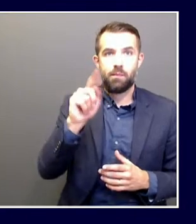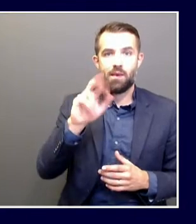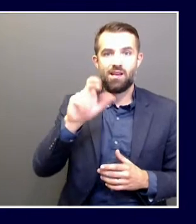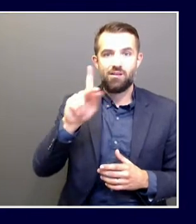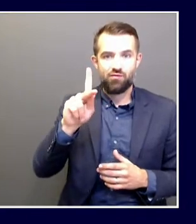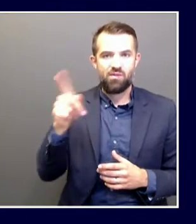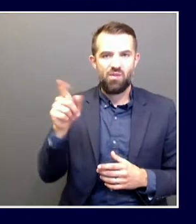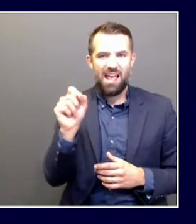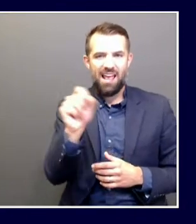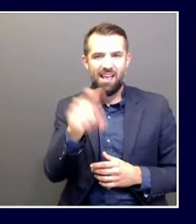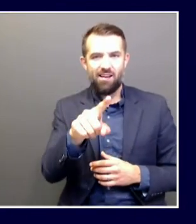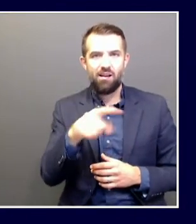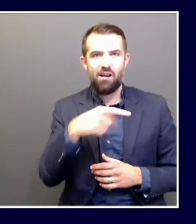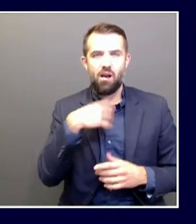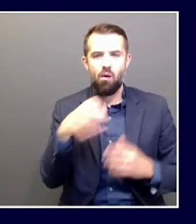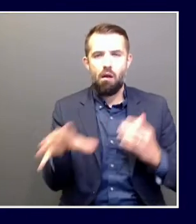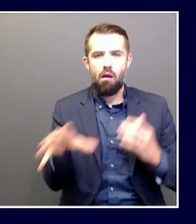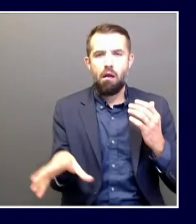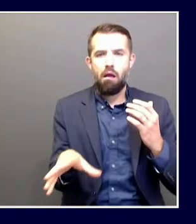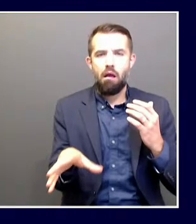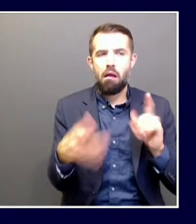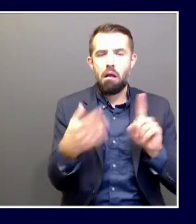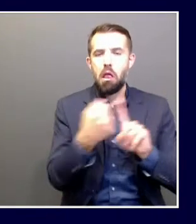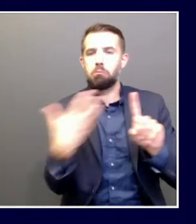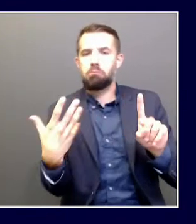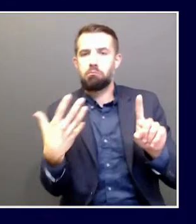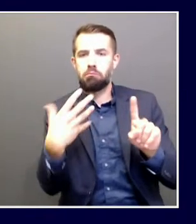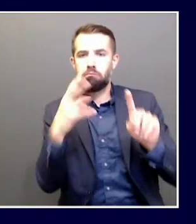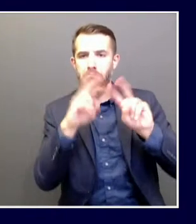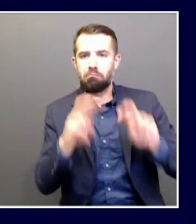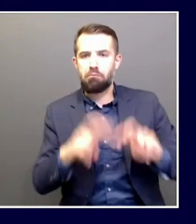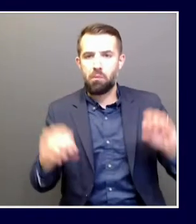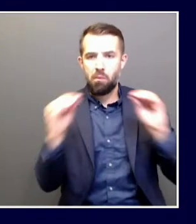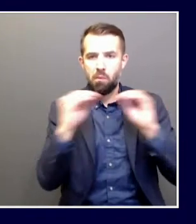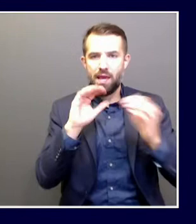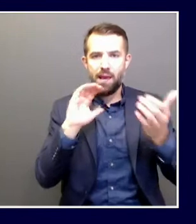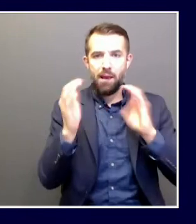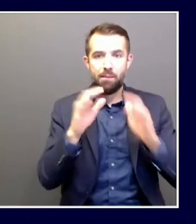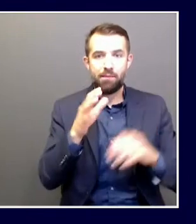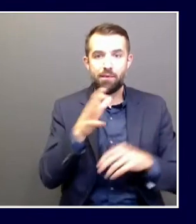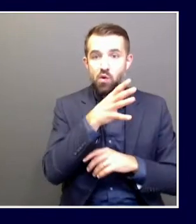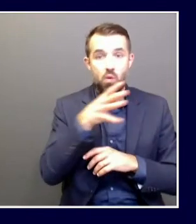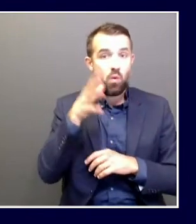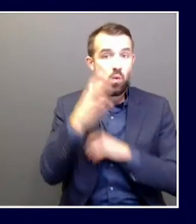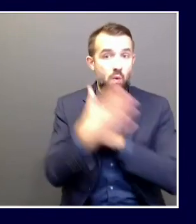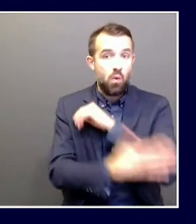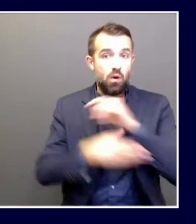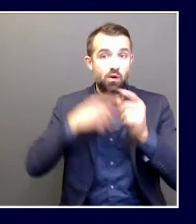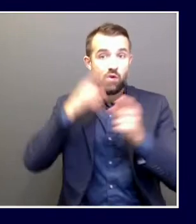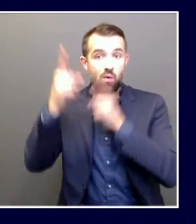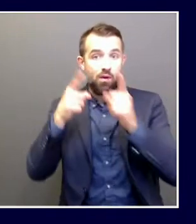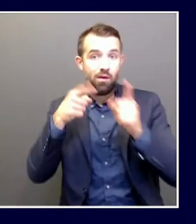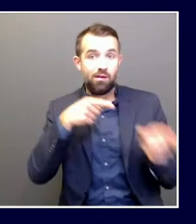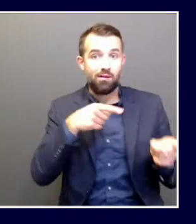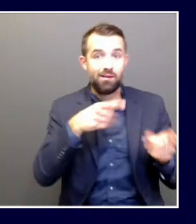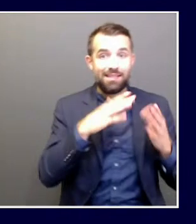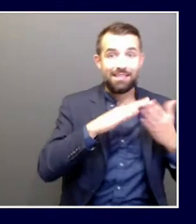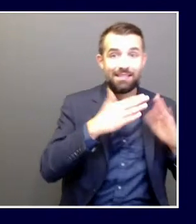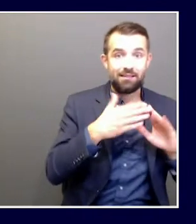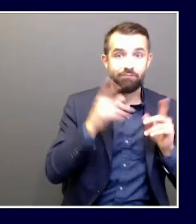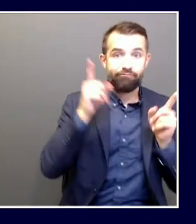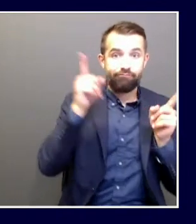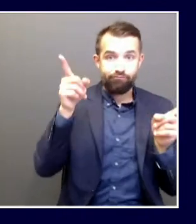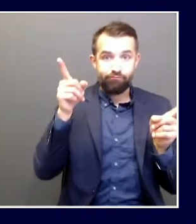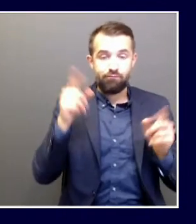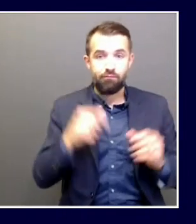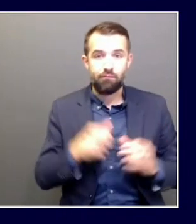other areas in Maine. And I saw in a New York Times analysis that September was the worst month in the pandemic for Franklin